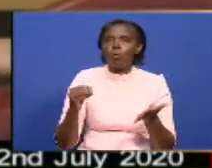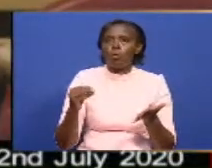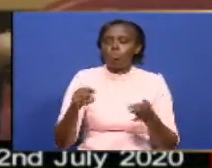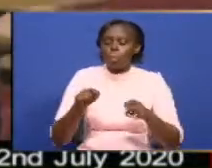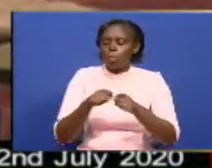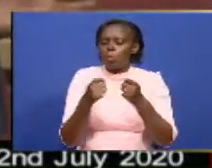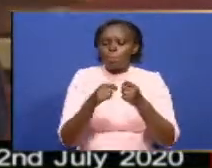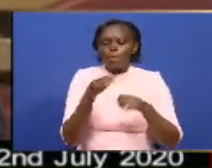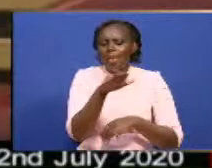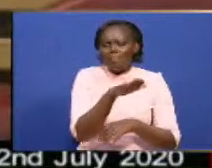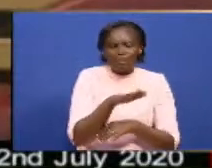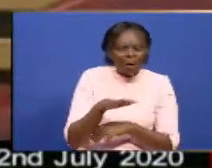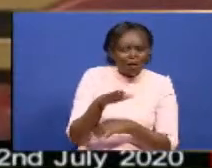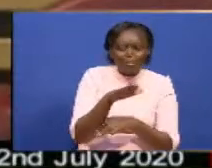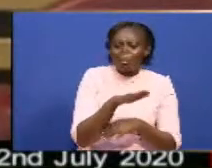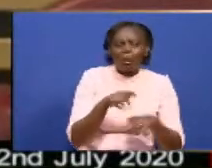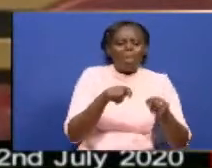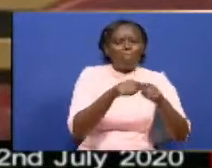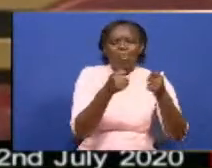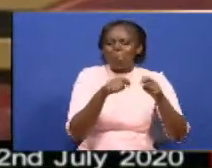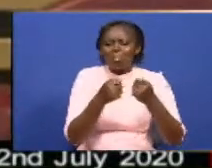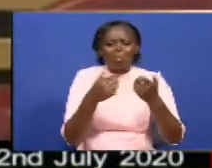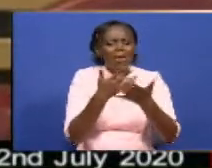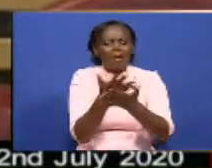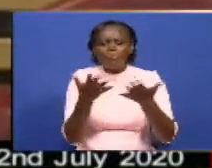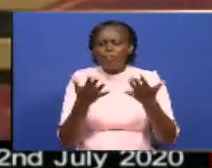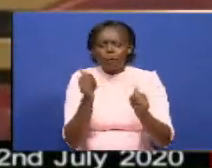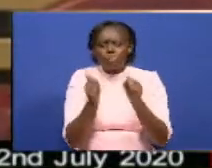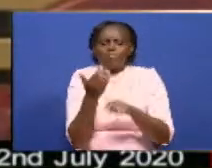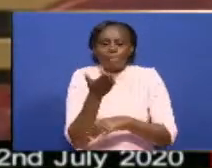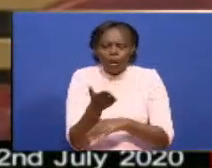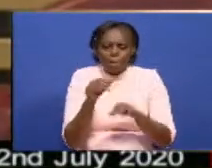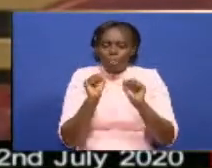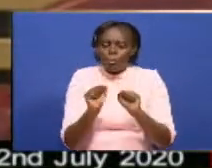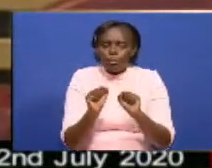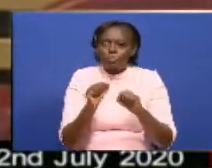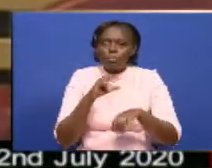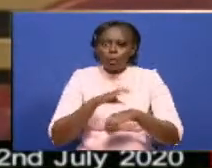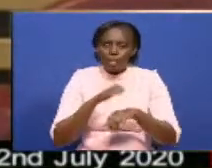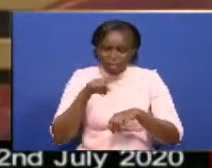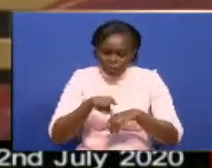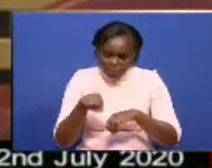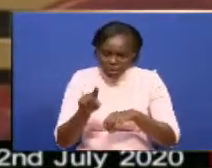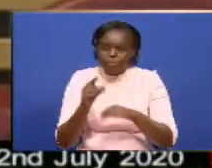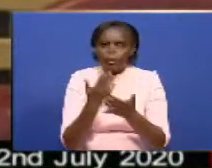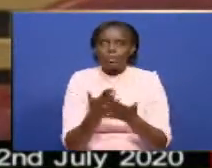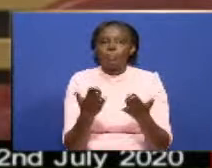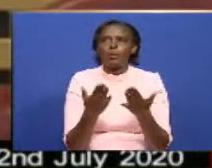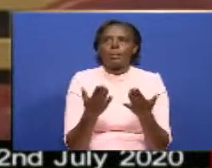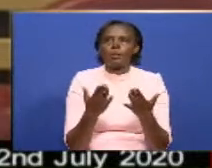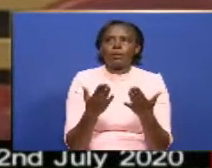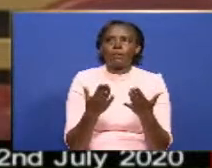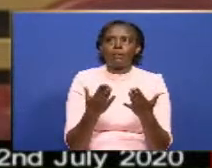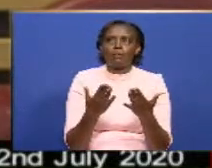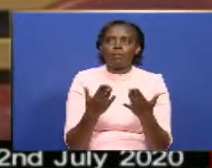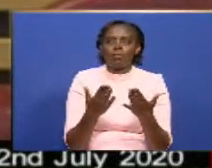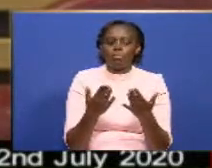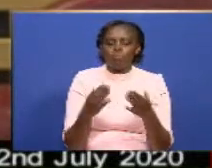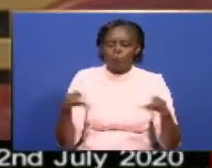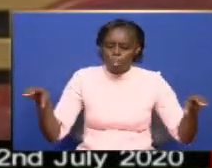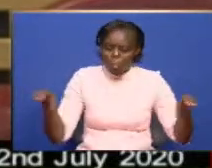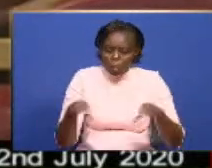the environment, to destroy everything that was there, so that they could get even themselves something. For